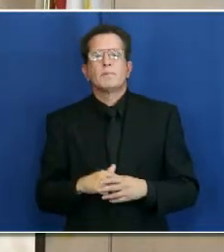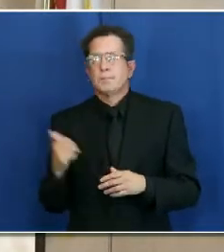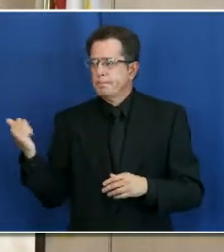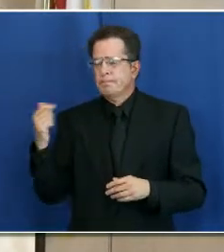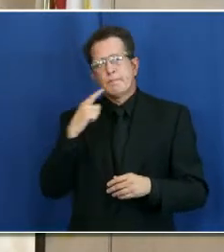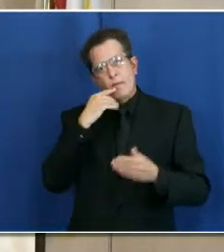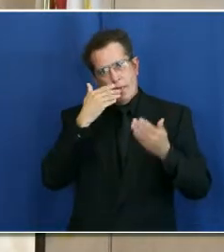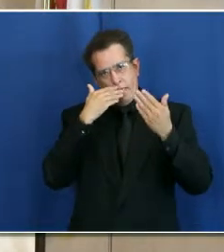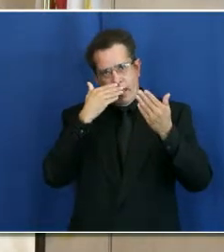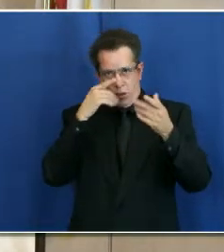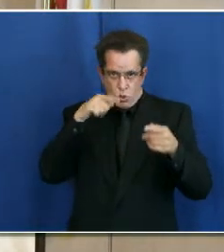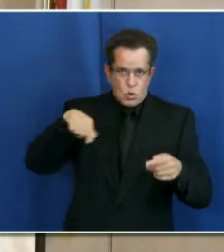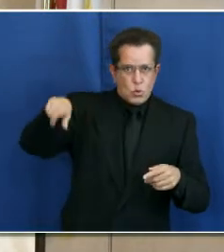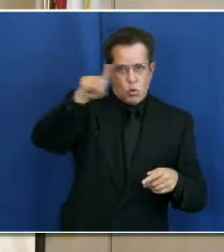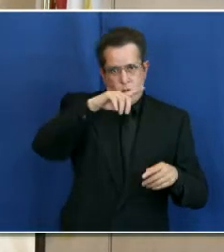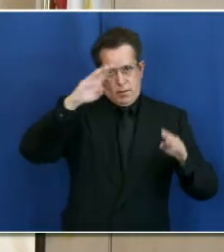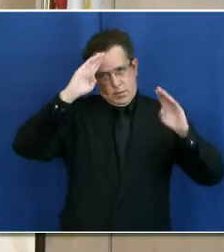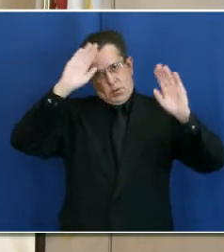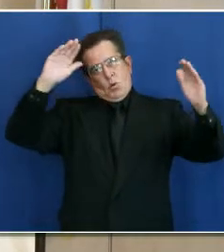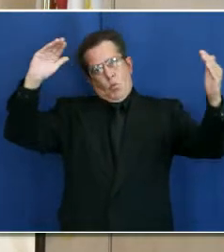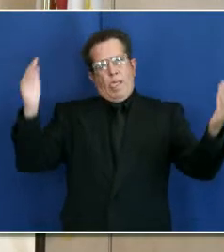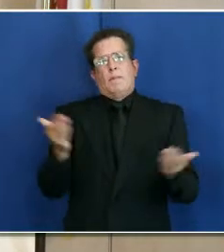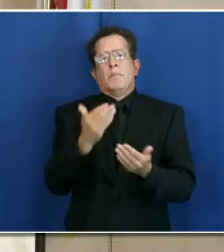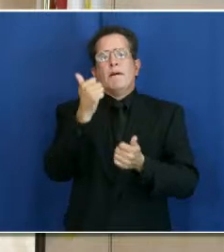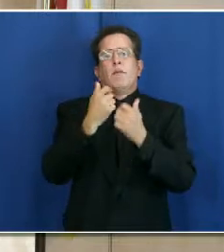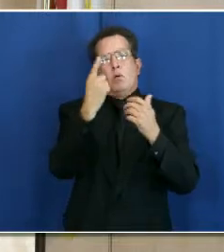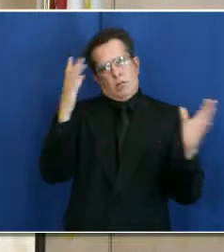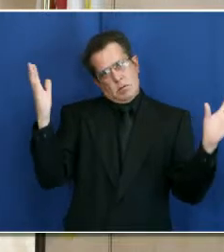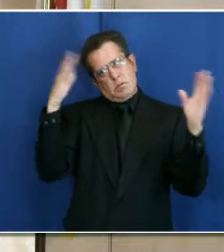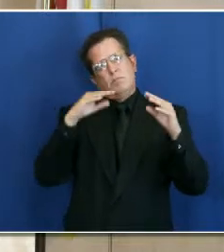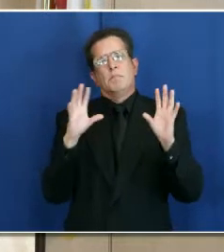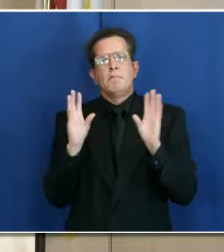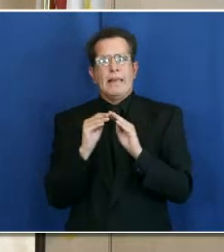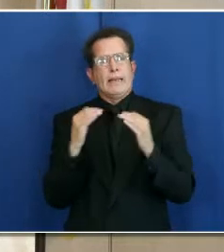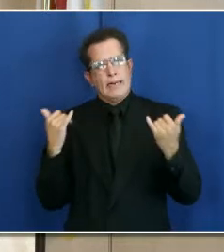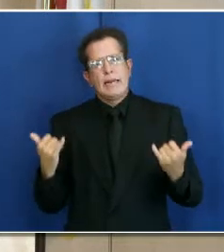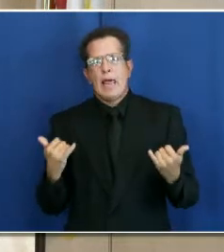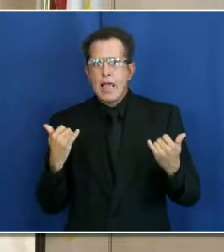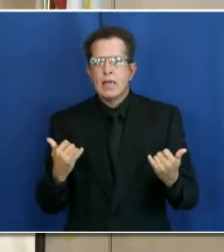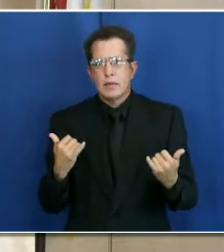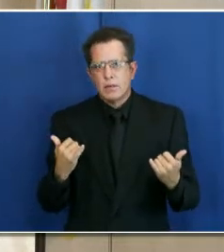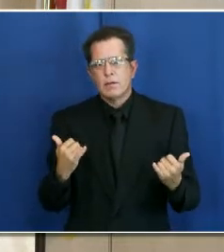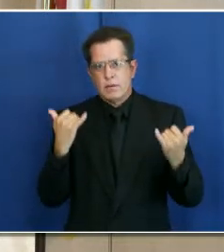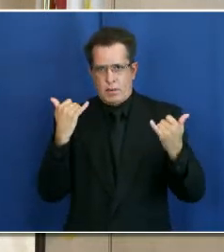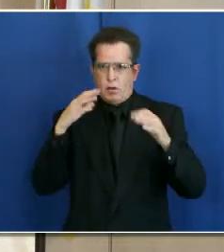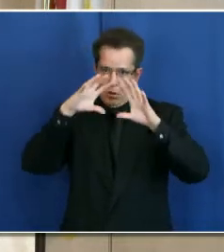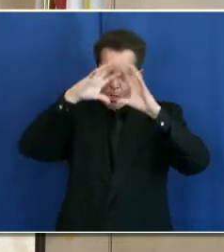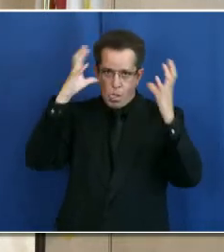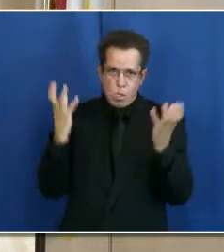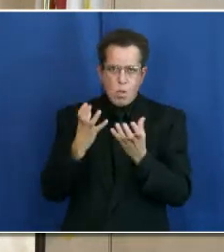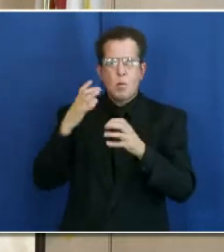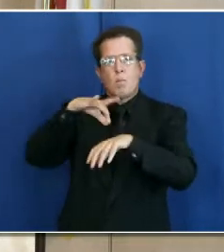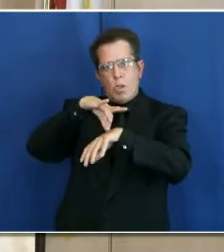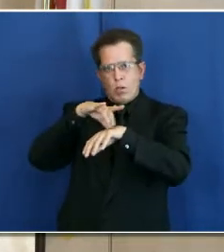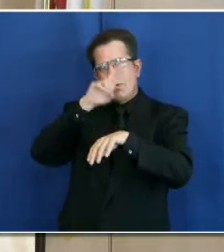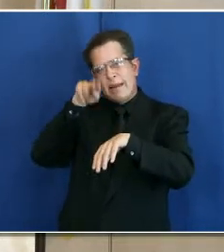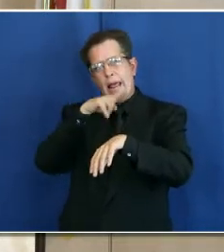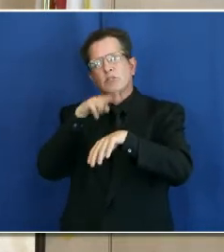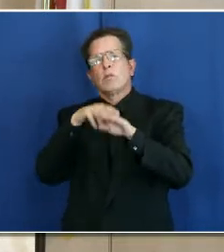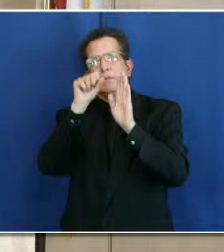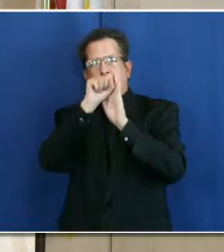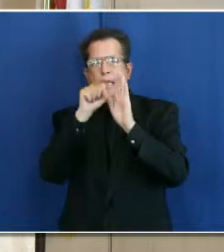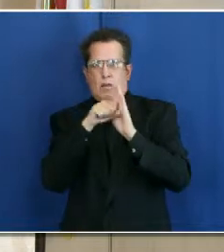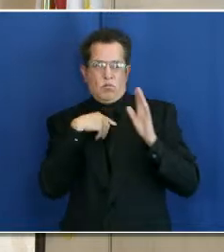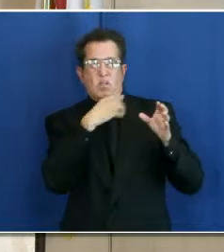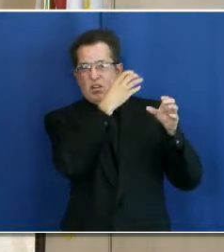Thank you, Supervisor Fletcher, and welcome everyone for today's briefing. As usual, all of our global, national, and state statistics are based